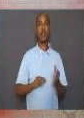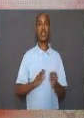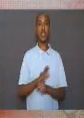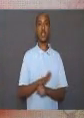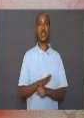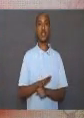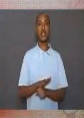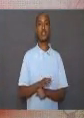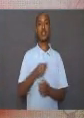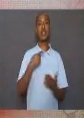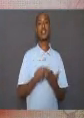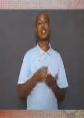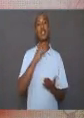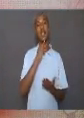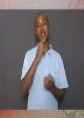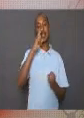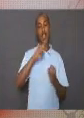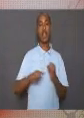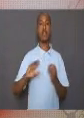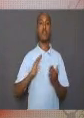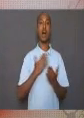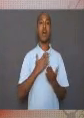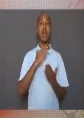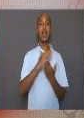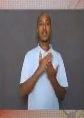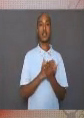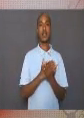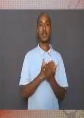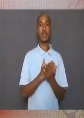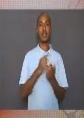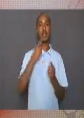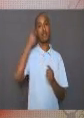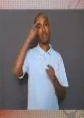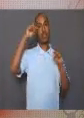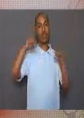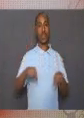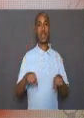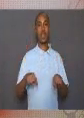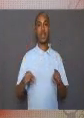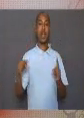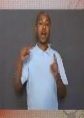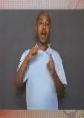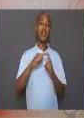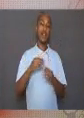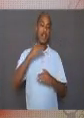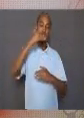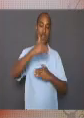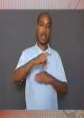This brings us to the end of our lesson for today. Until next time,